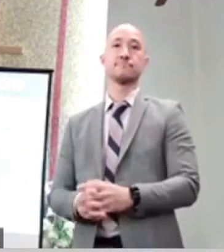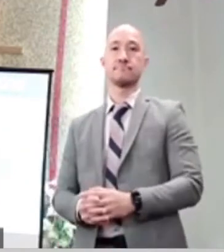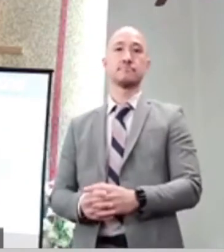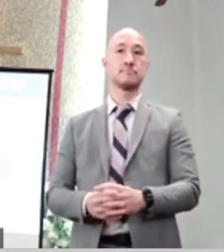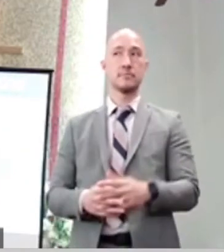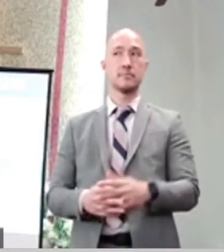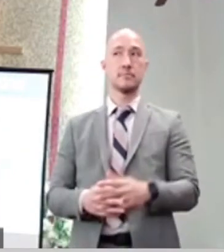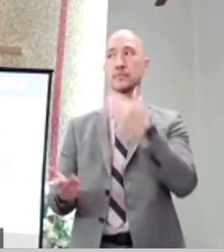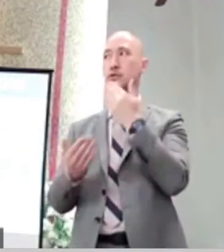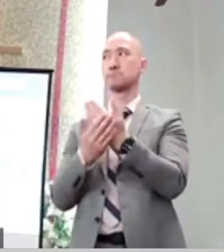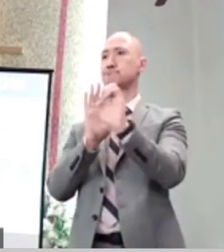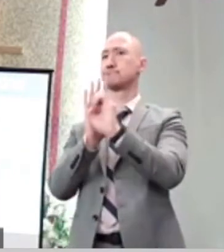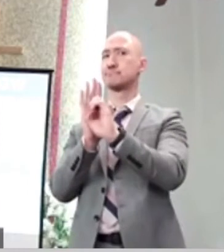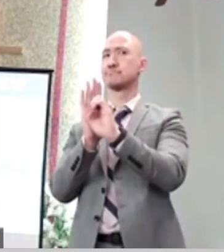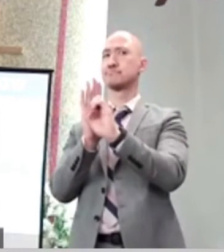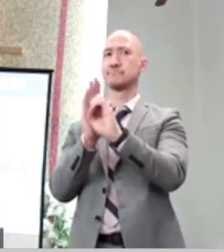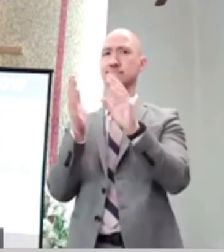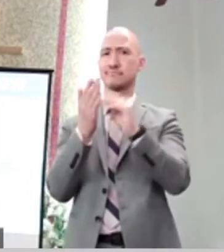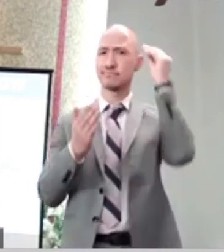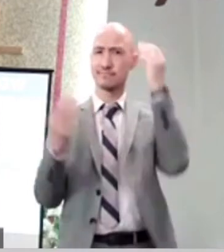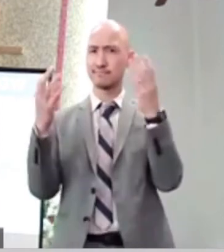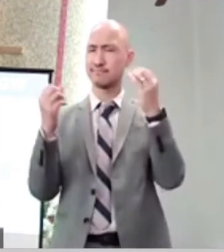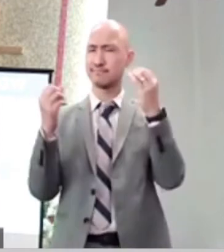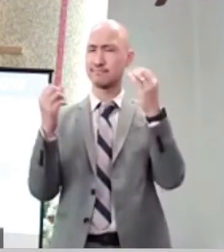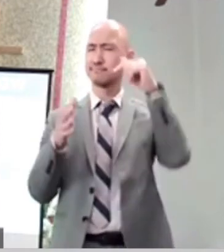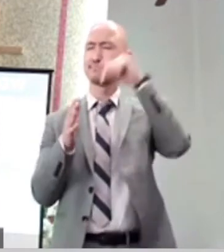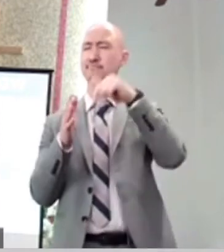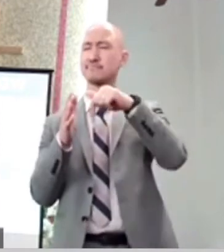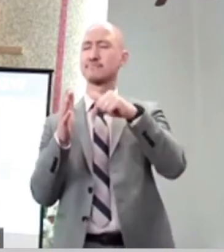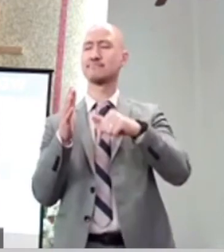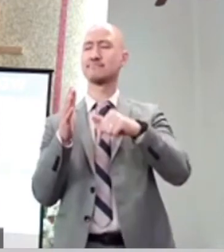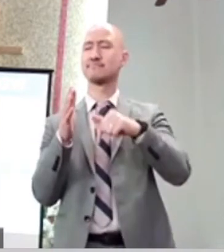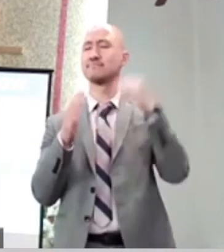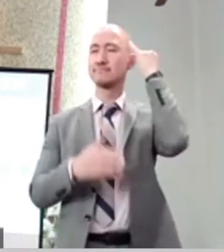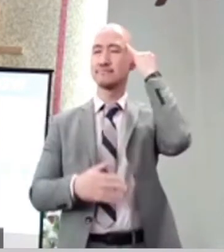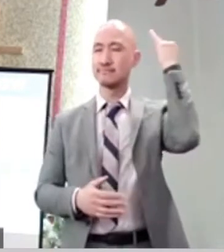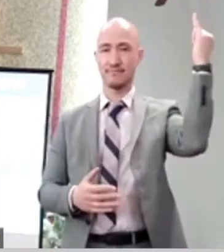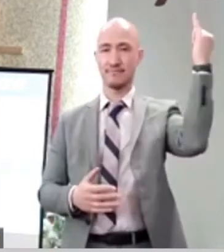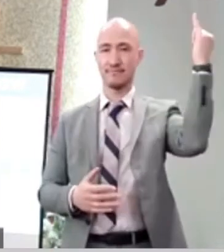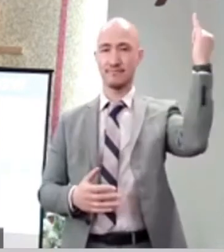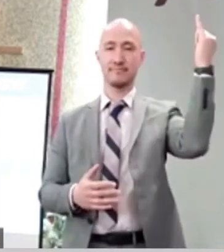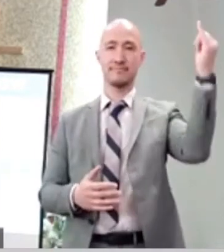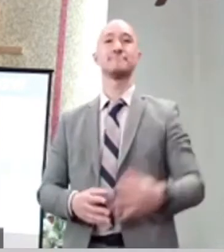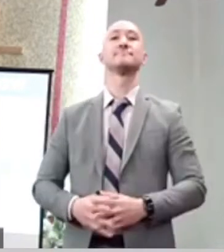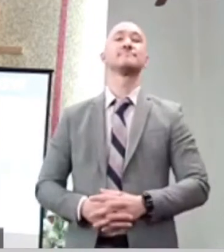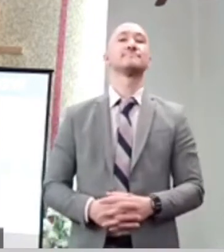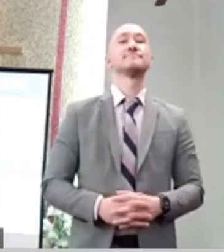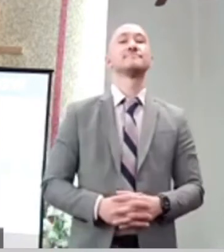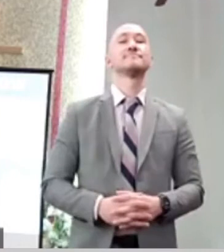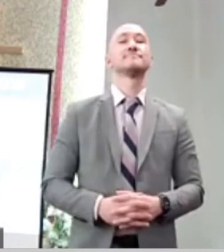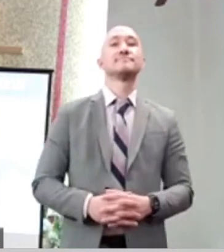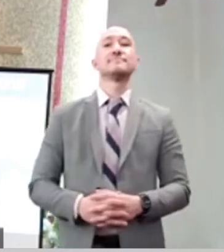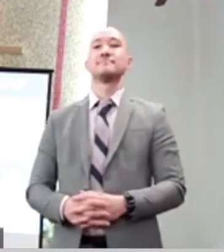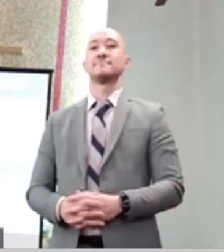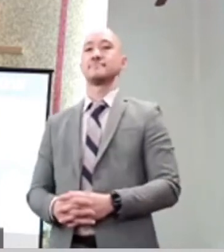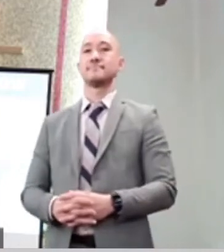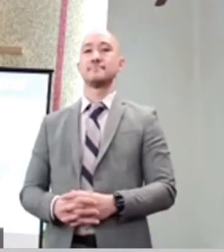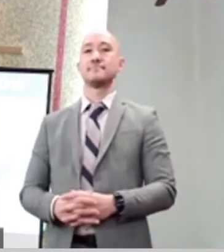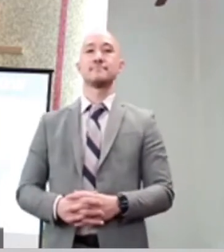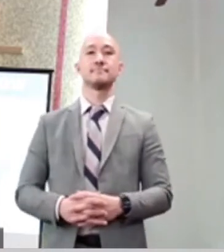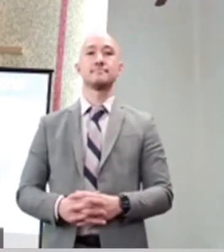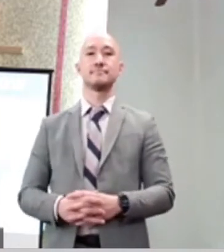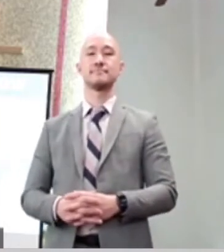lot about God and how he relates to us through our marriage with somebody else. It's a divine